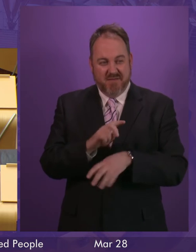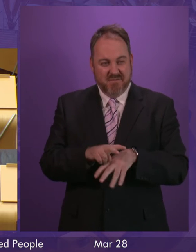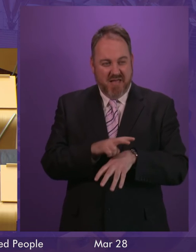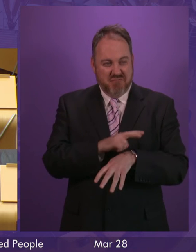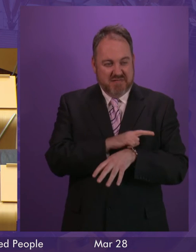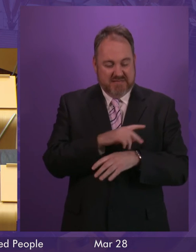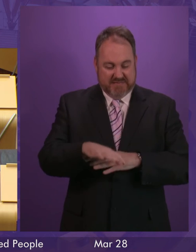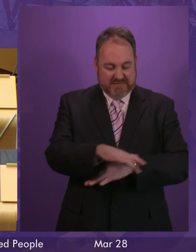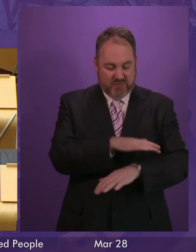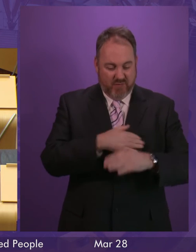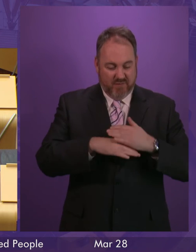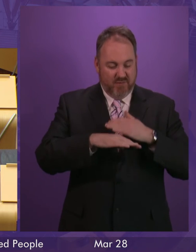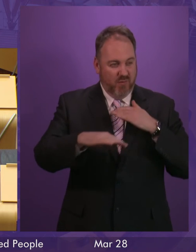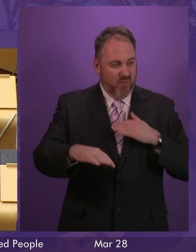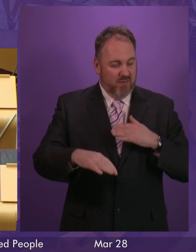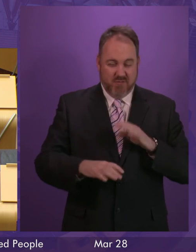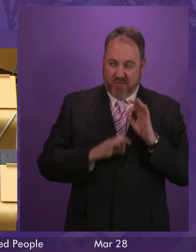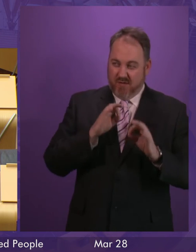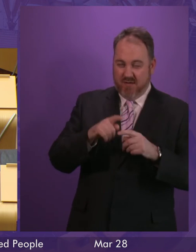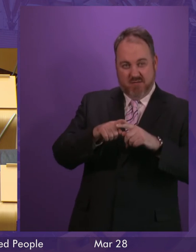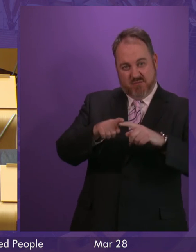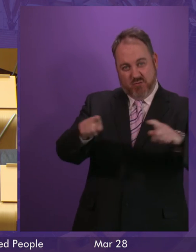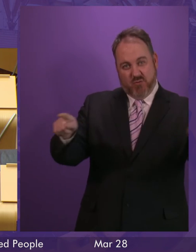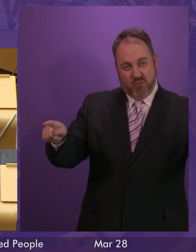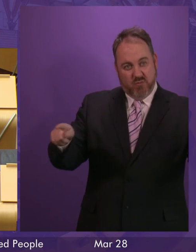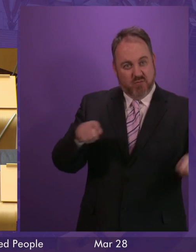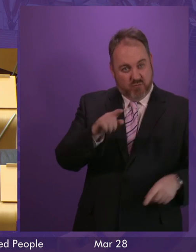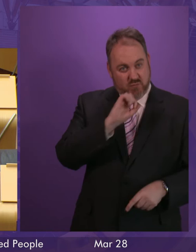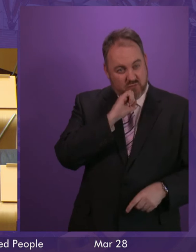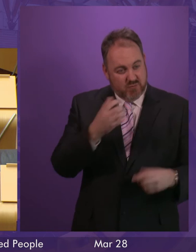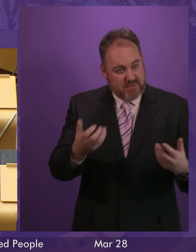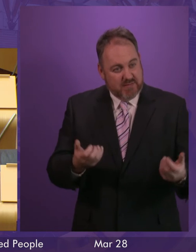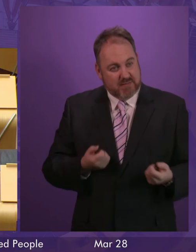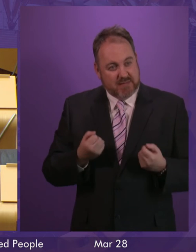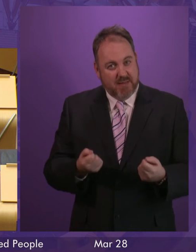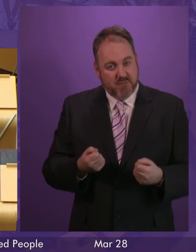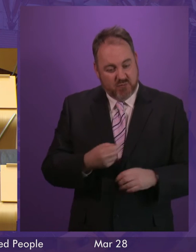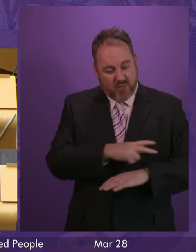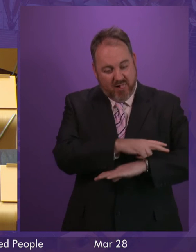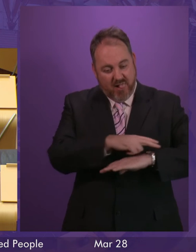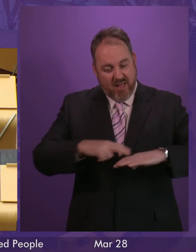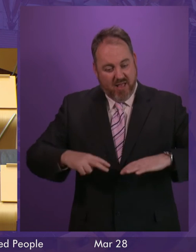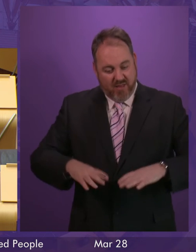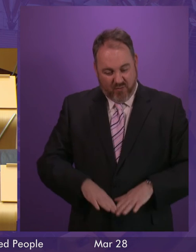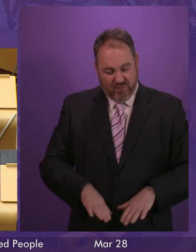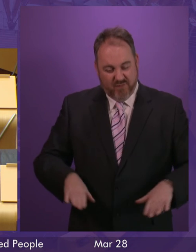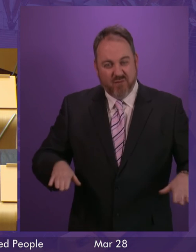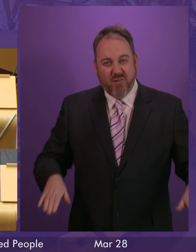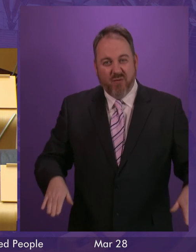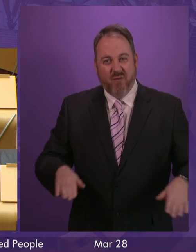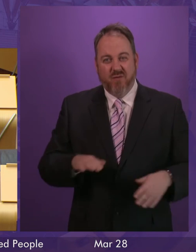So let me ask everyone in the Chamber today, would you be content to lie on that public toilet floor?